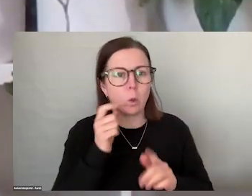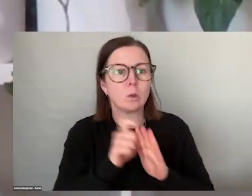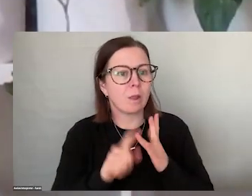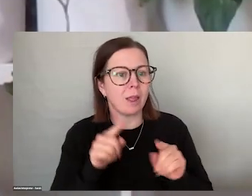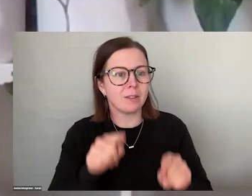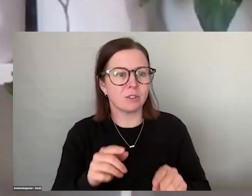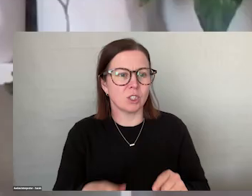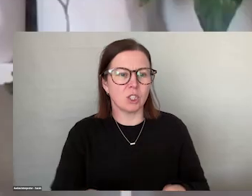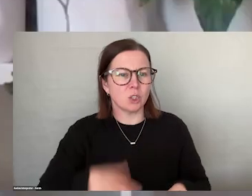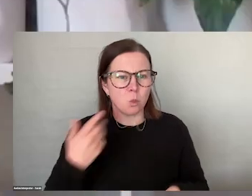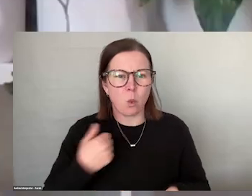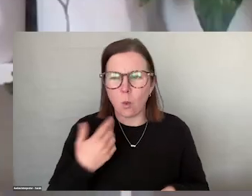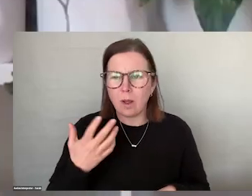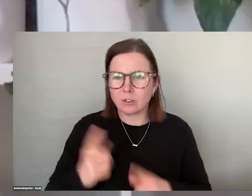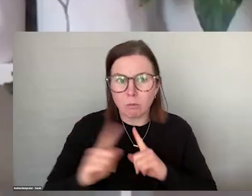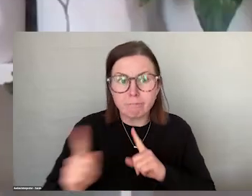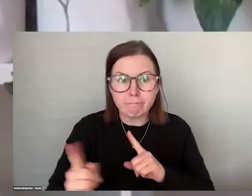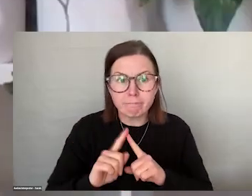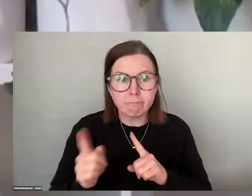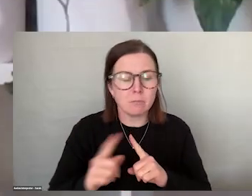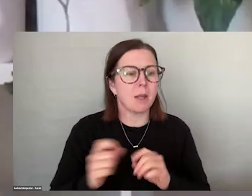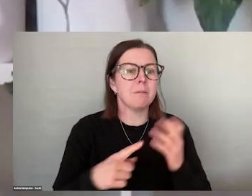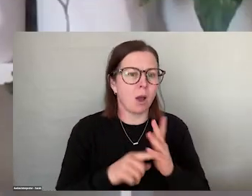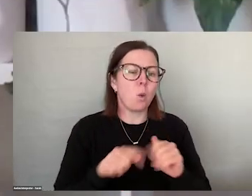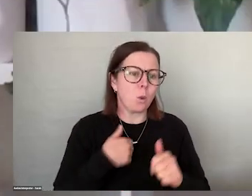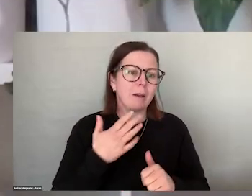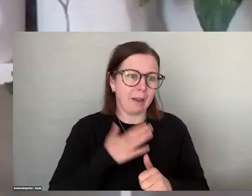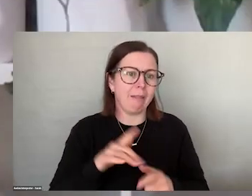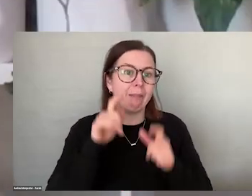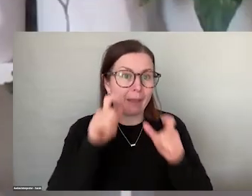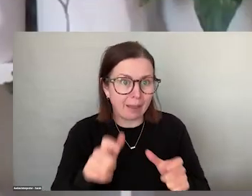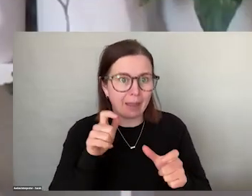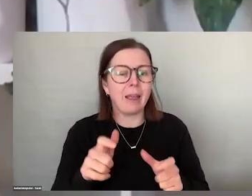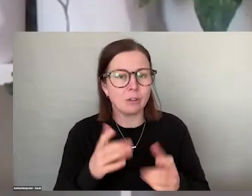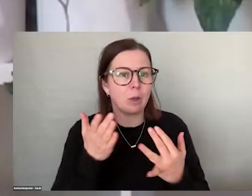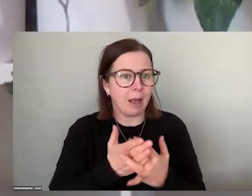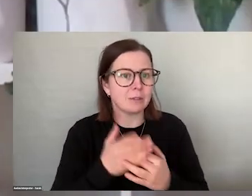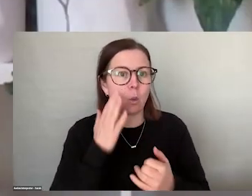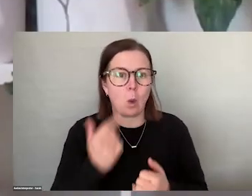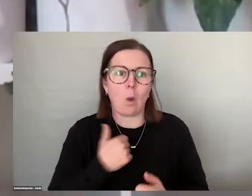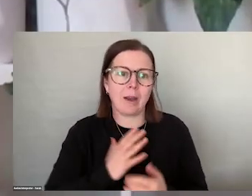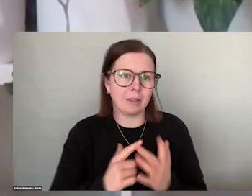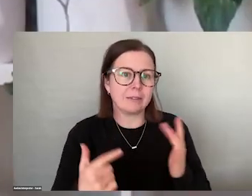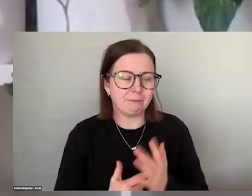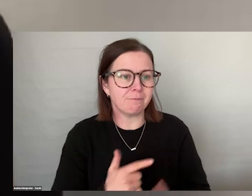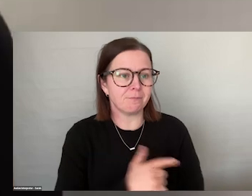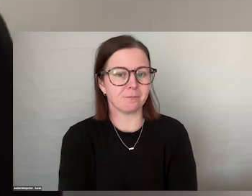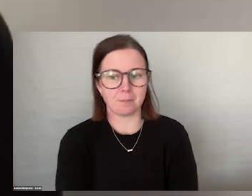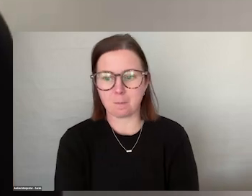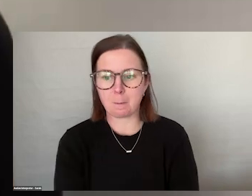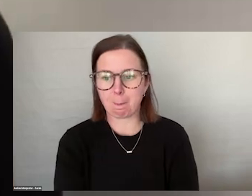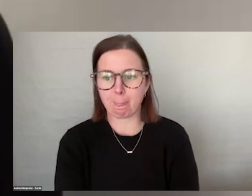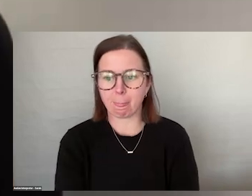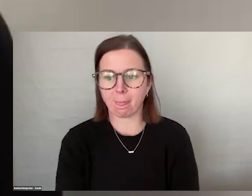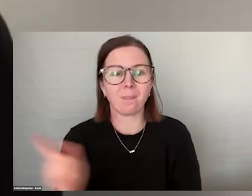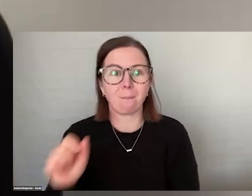We don't want to be showing up more than we need to, yeah. That's